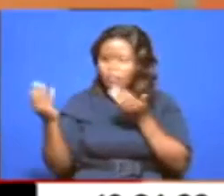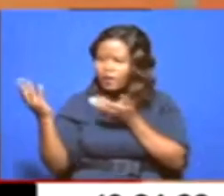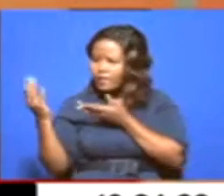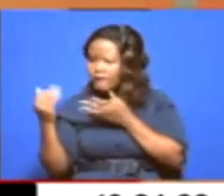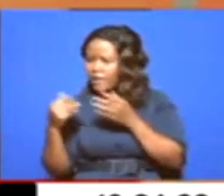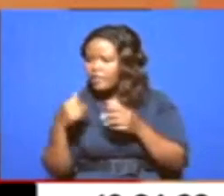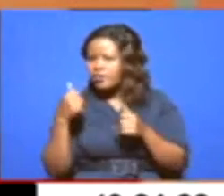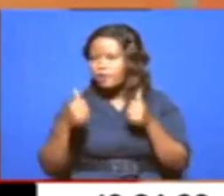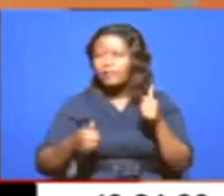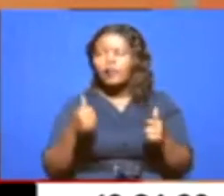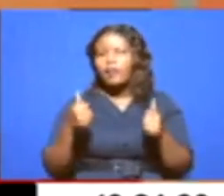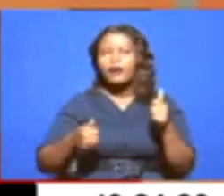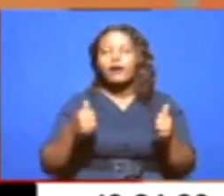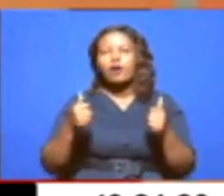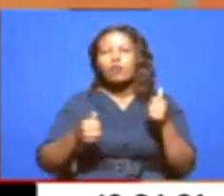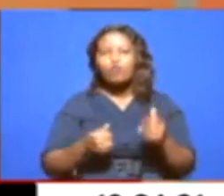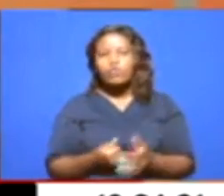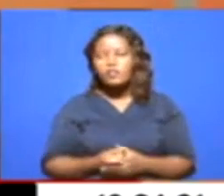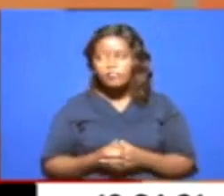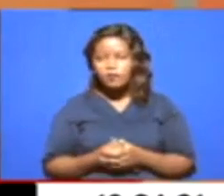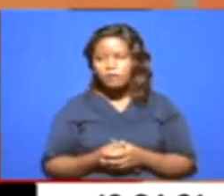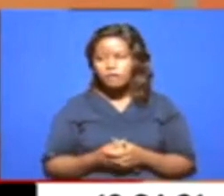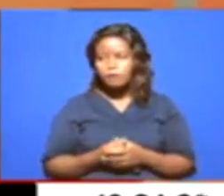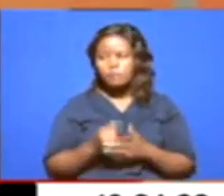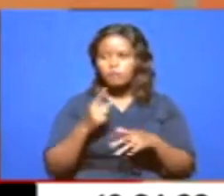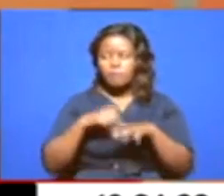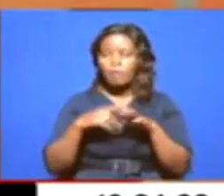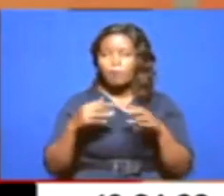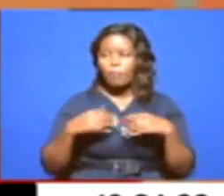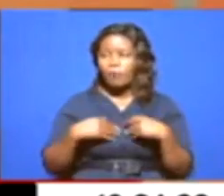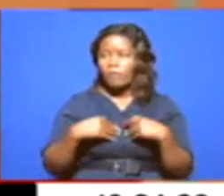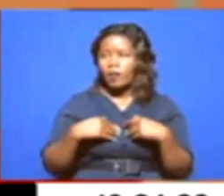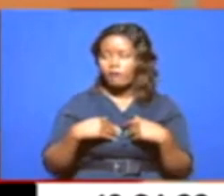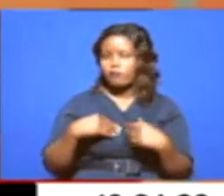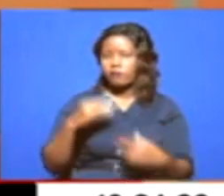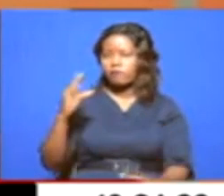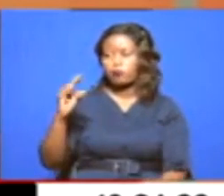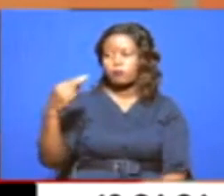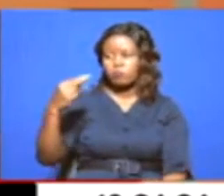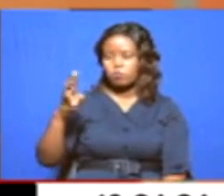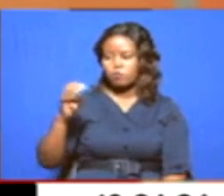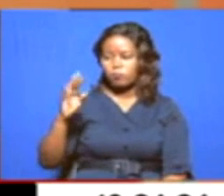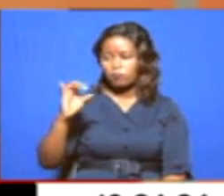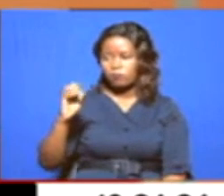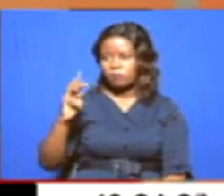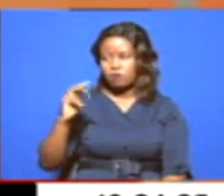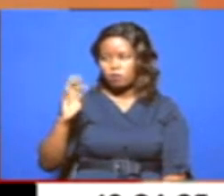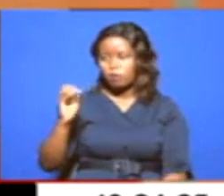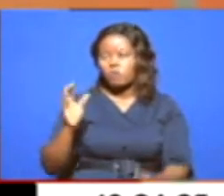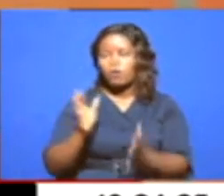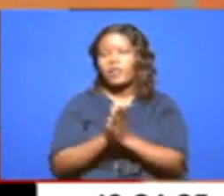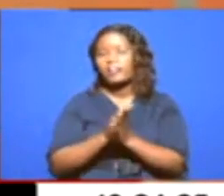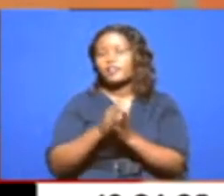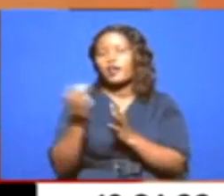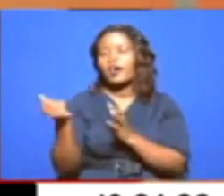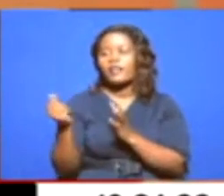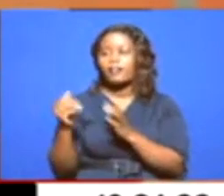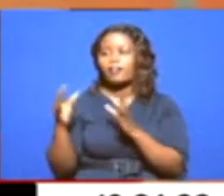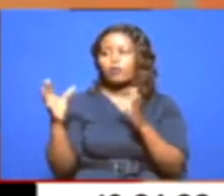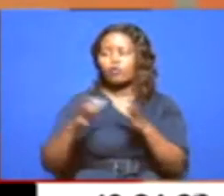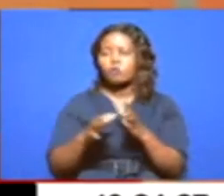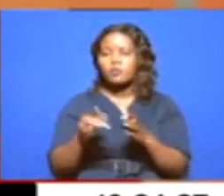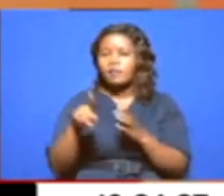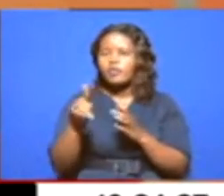have Kidei and Margaret Chelimo and Chiruto and Yavi, that's a tough